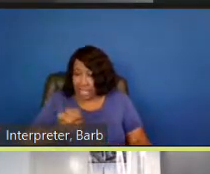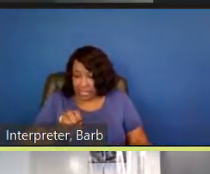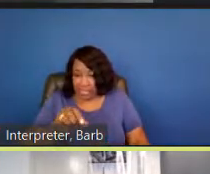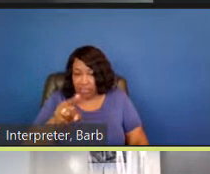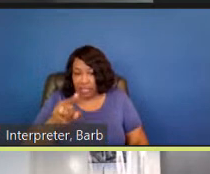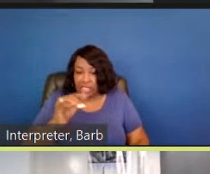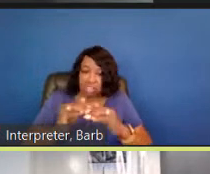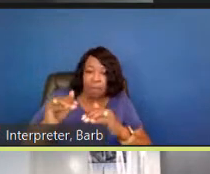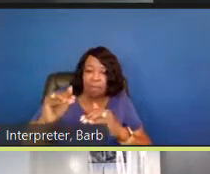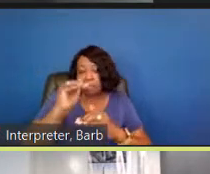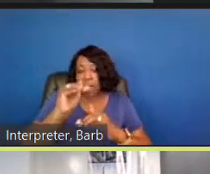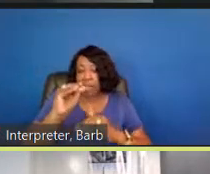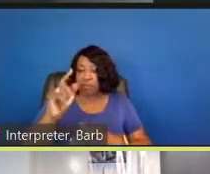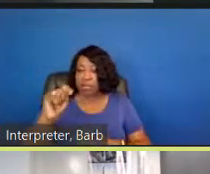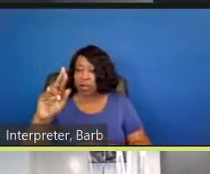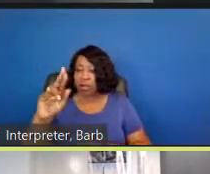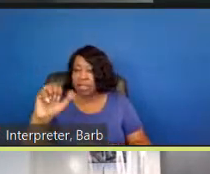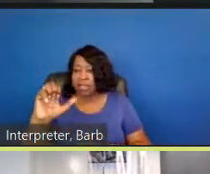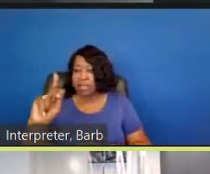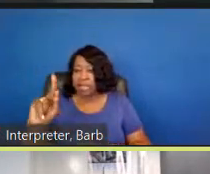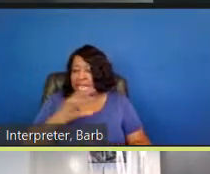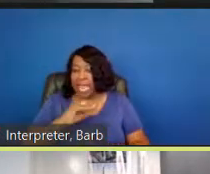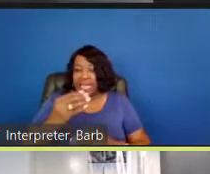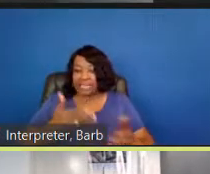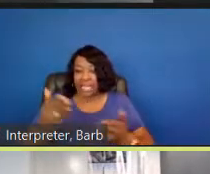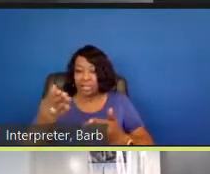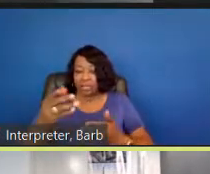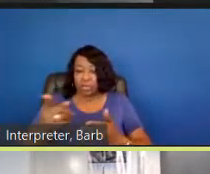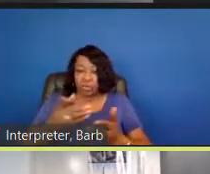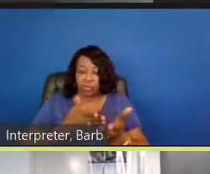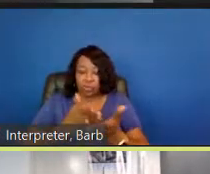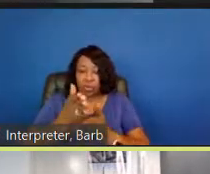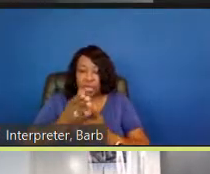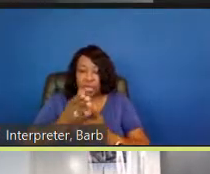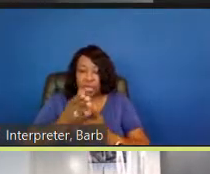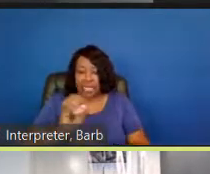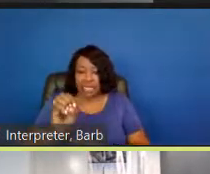above the tracks and would take you between the eastbound and westbound platforms.